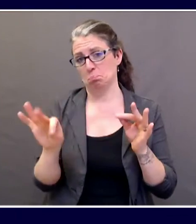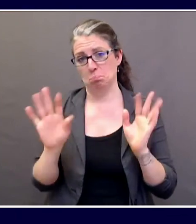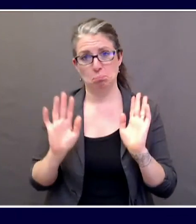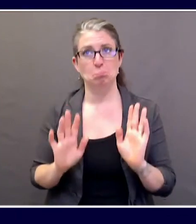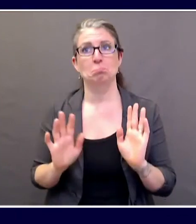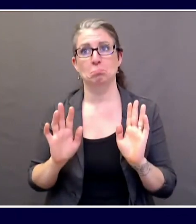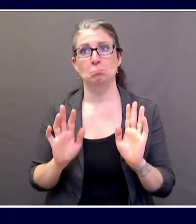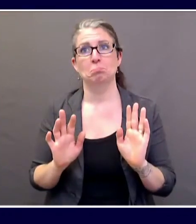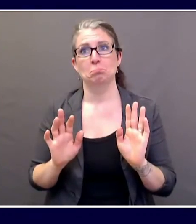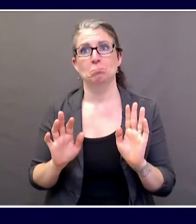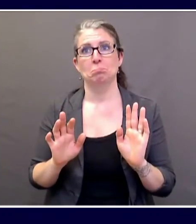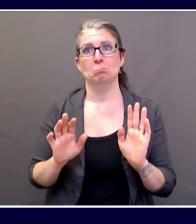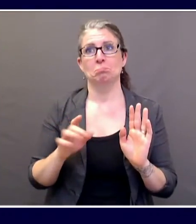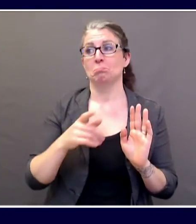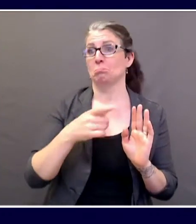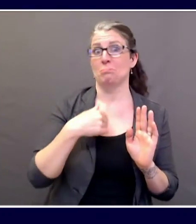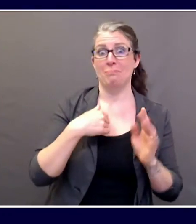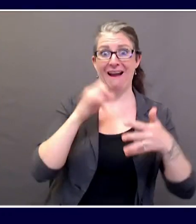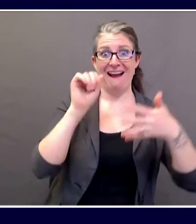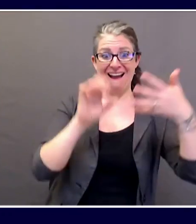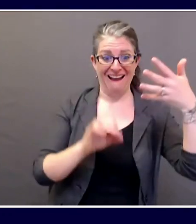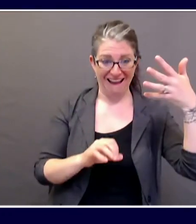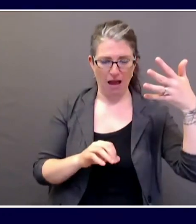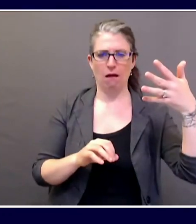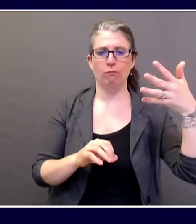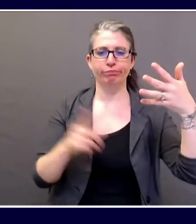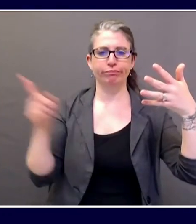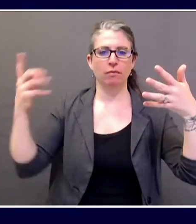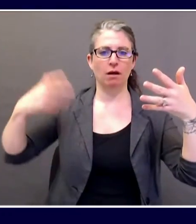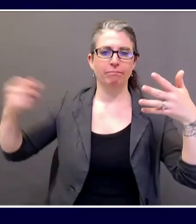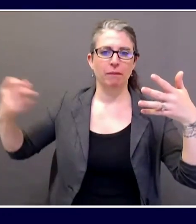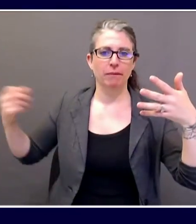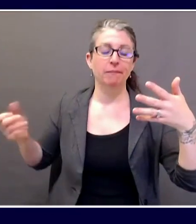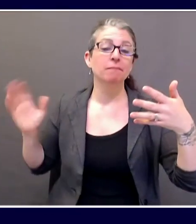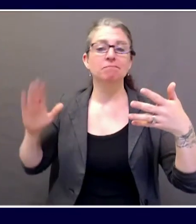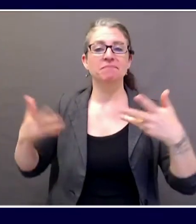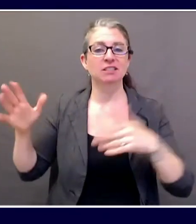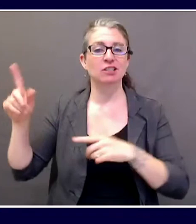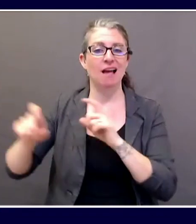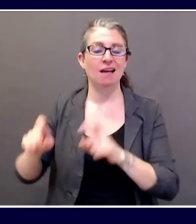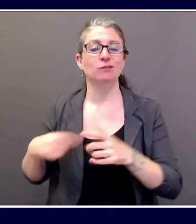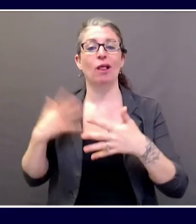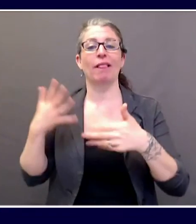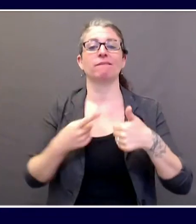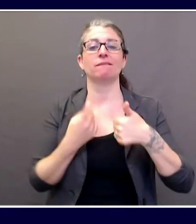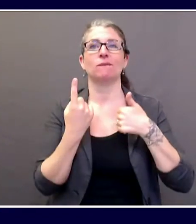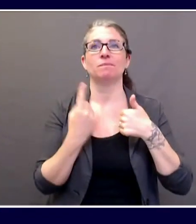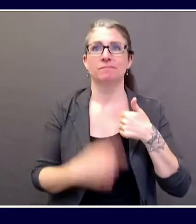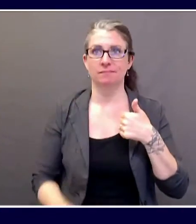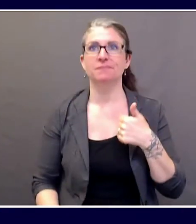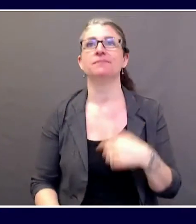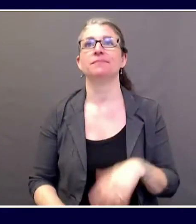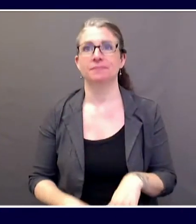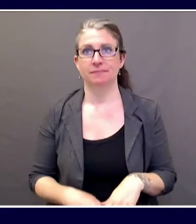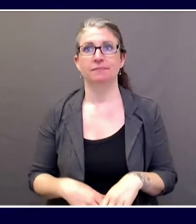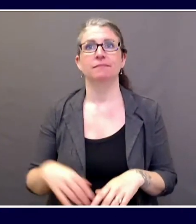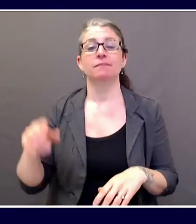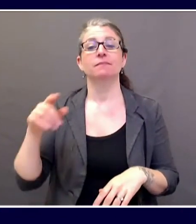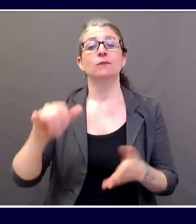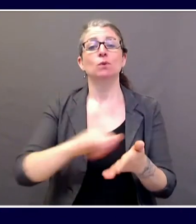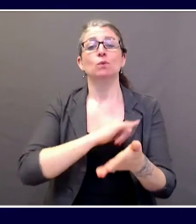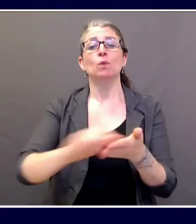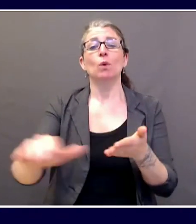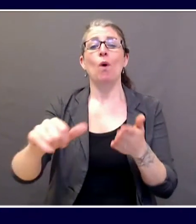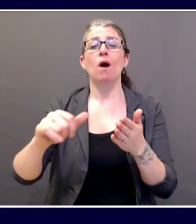answered. The New York Times has a tracker on their website for it looks